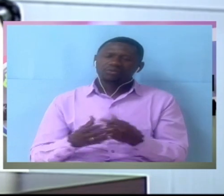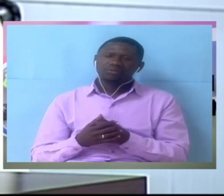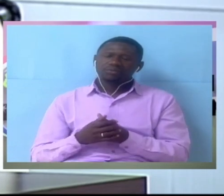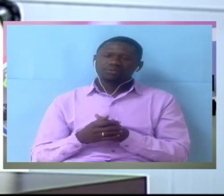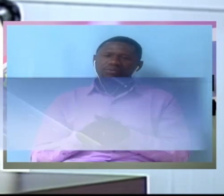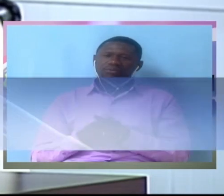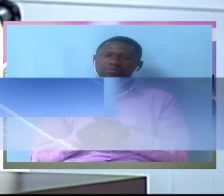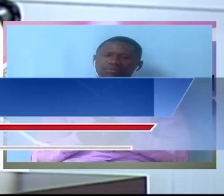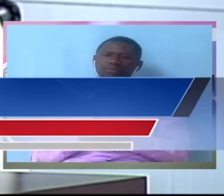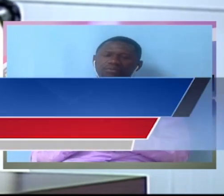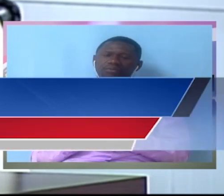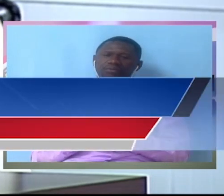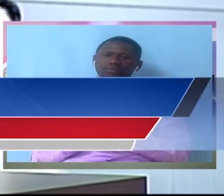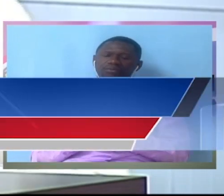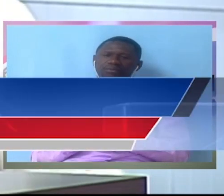They